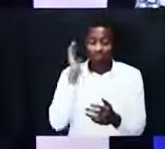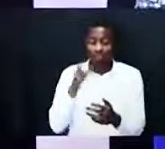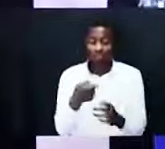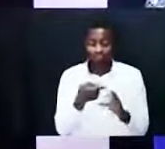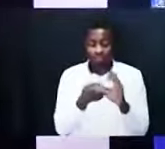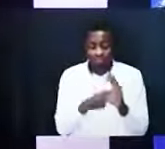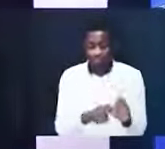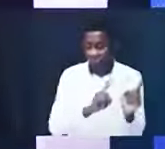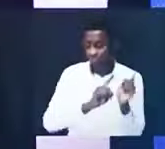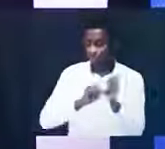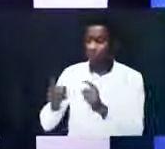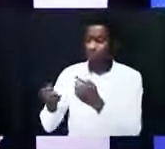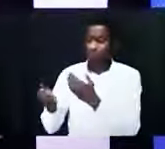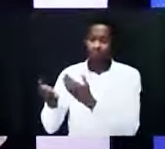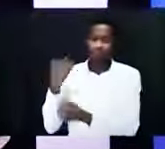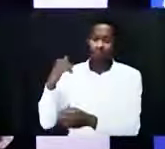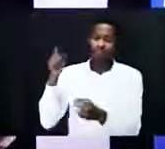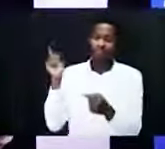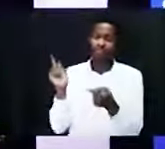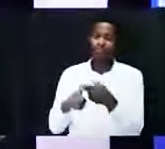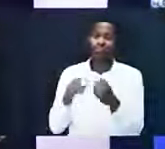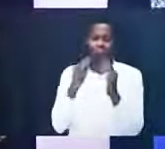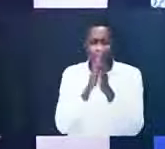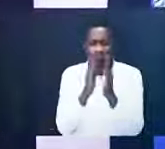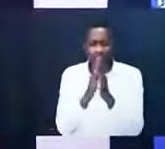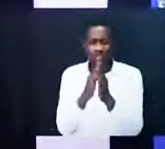to go back to prayer and much